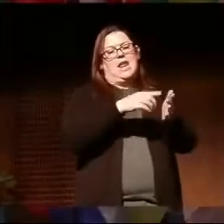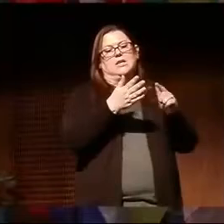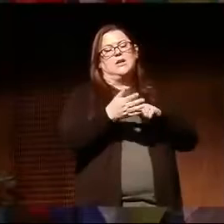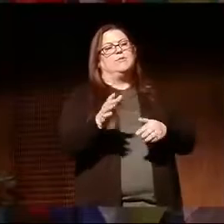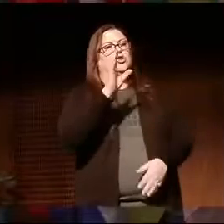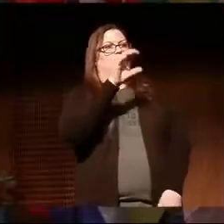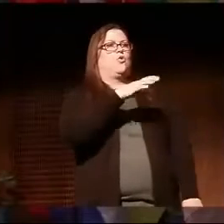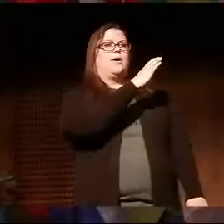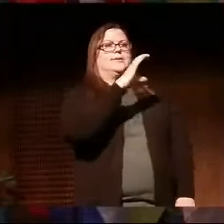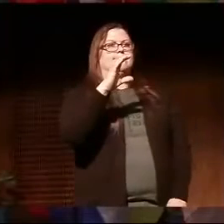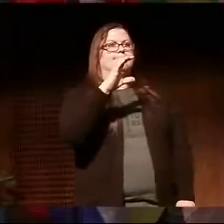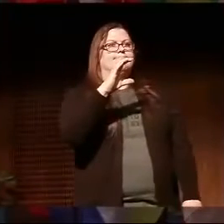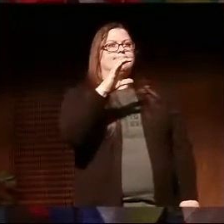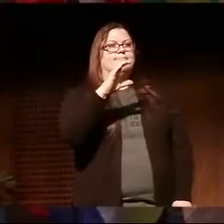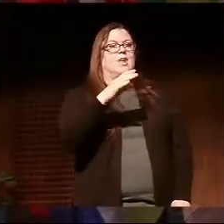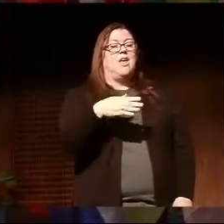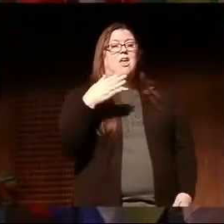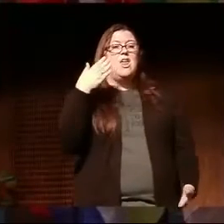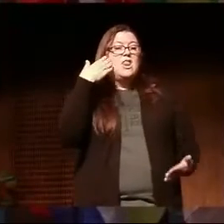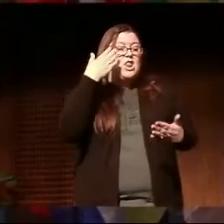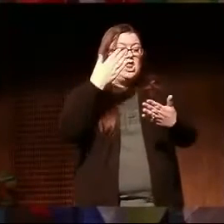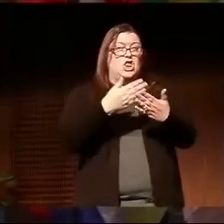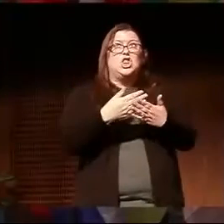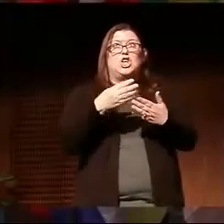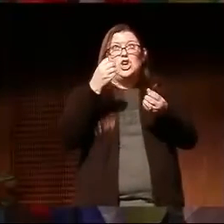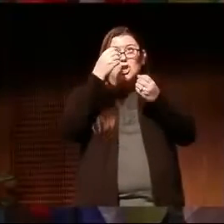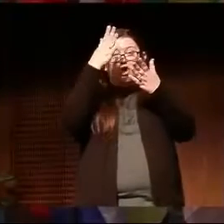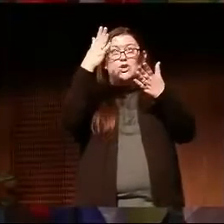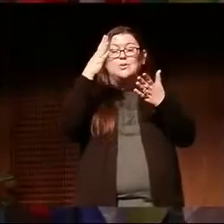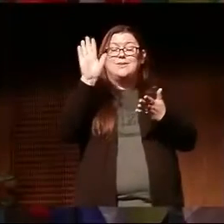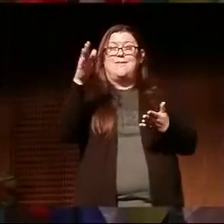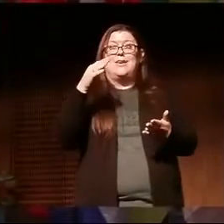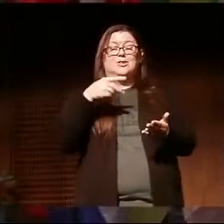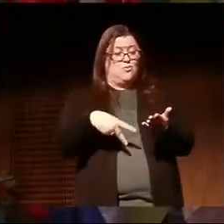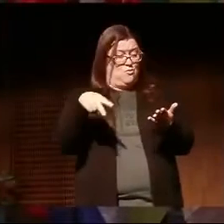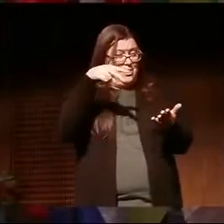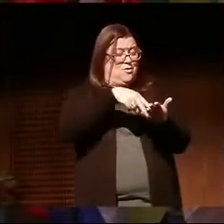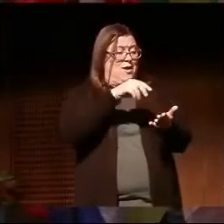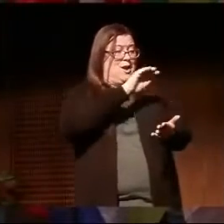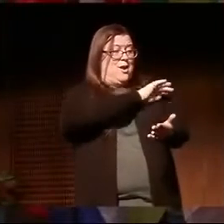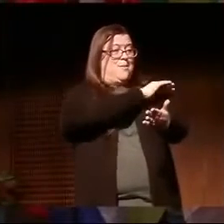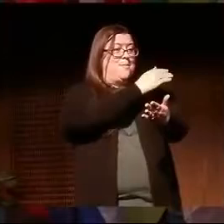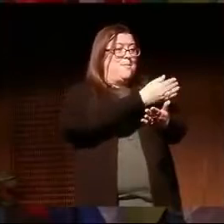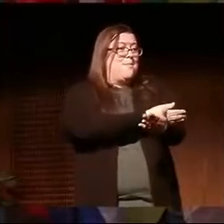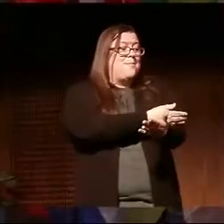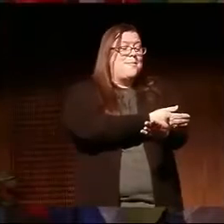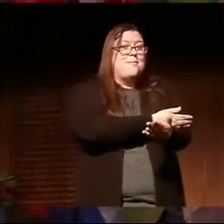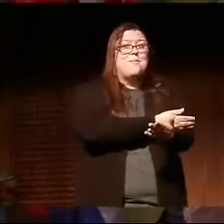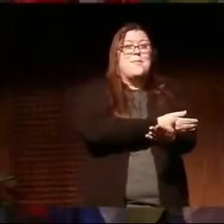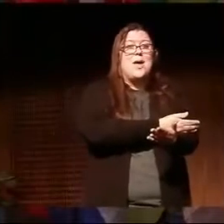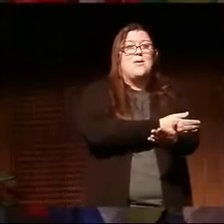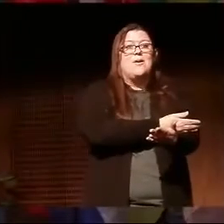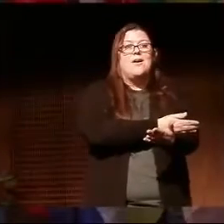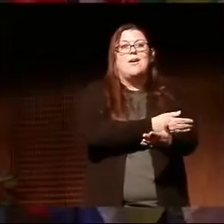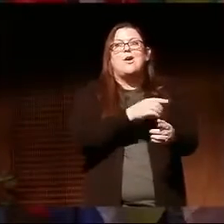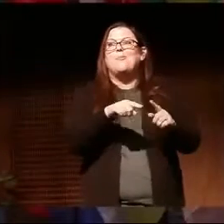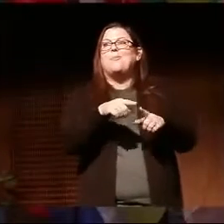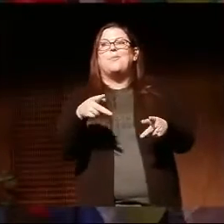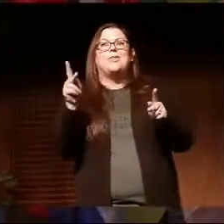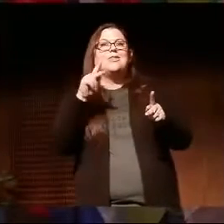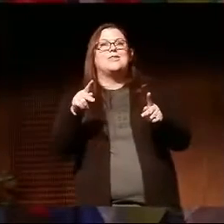account, the good news of his resurrecting power, not dead, only sleeping, is met with, get this guy out of